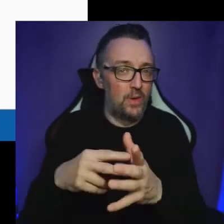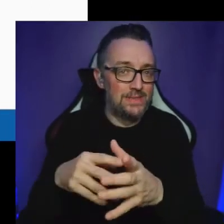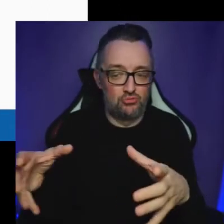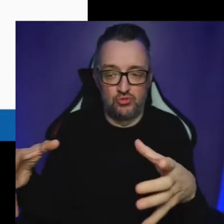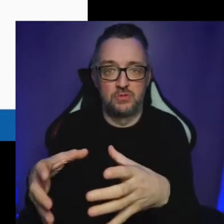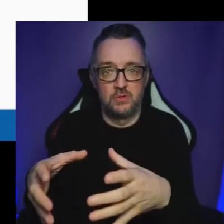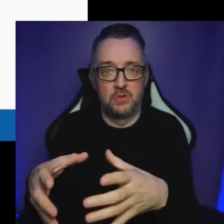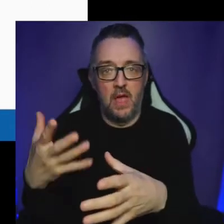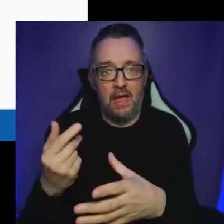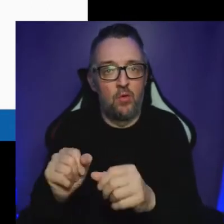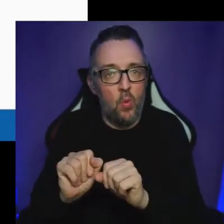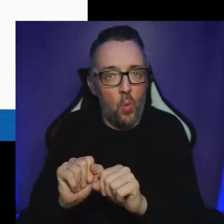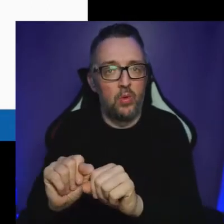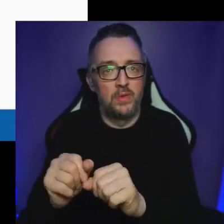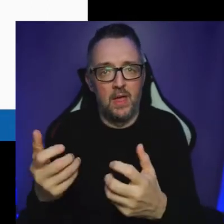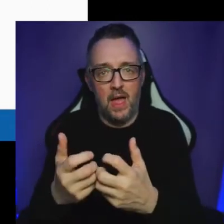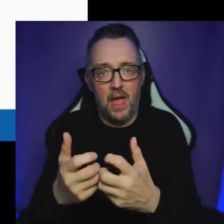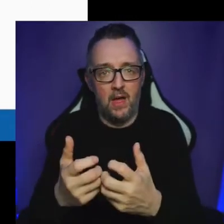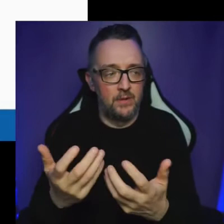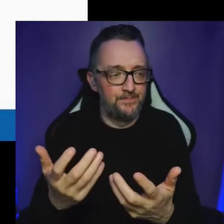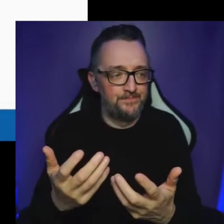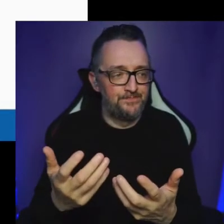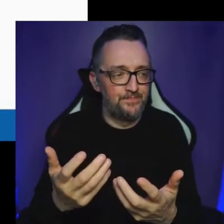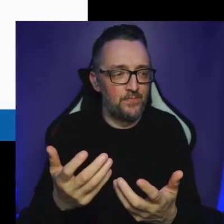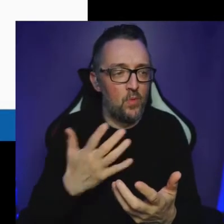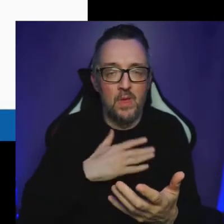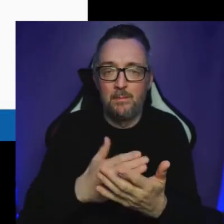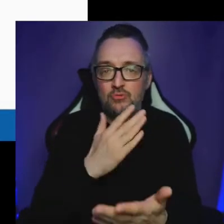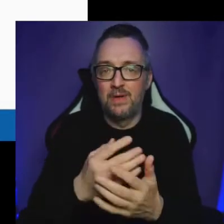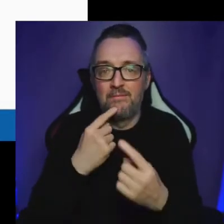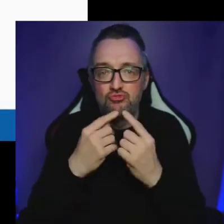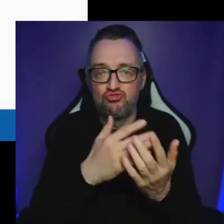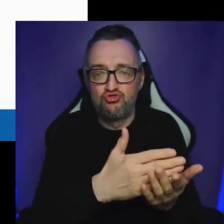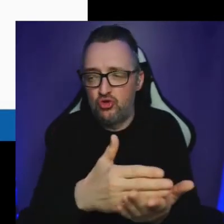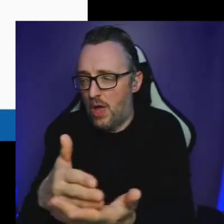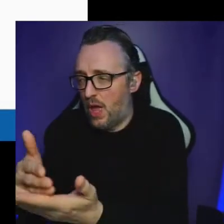themselves. And how do we kind of make sure that we're sharing the right information across